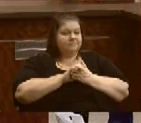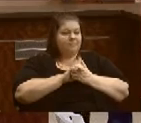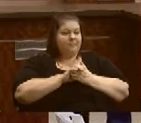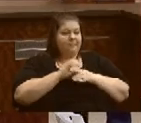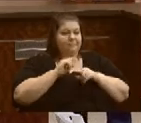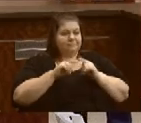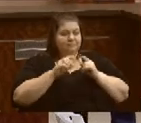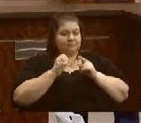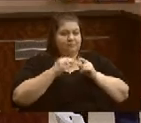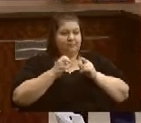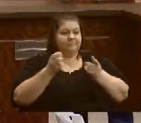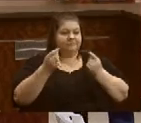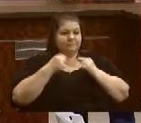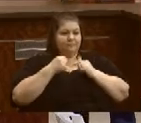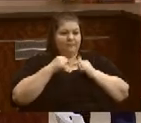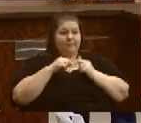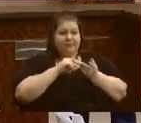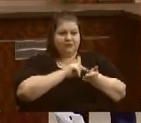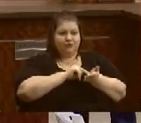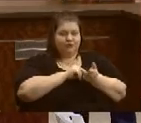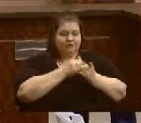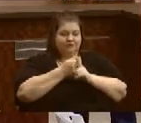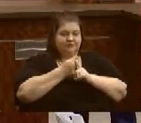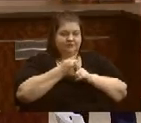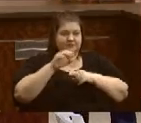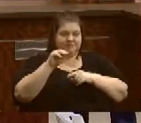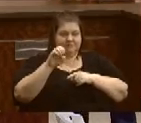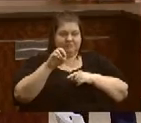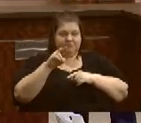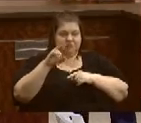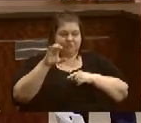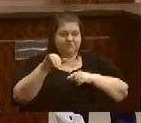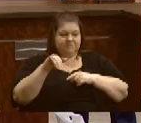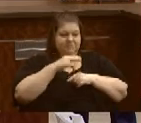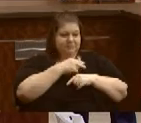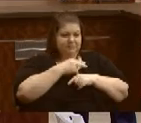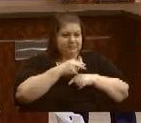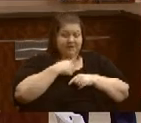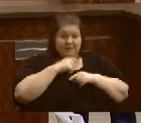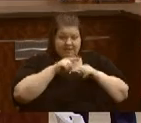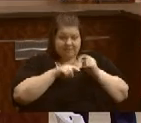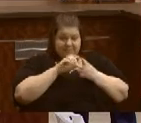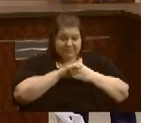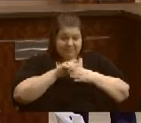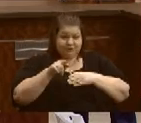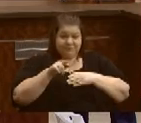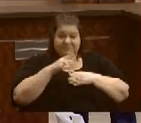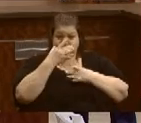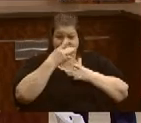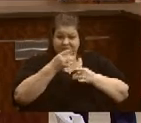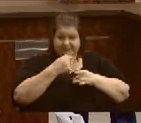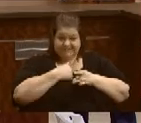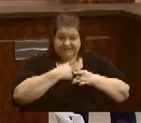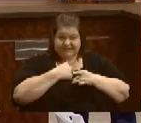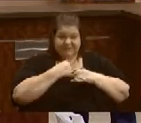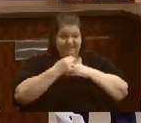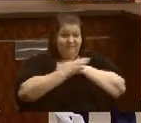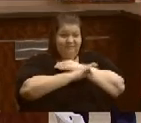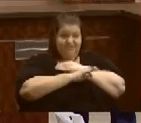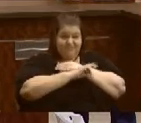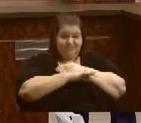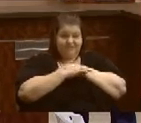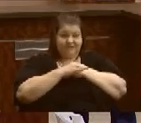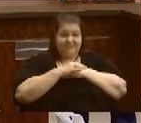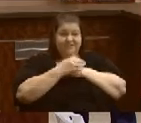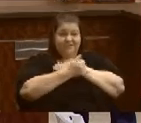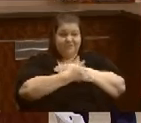from Mercy Hospital as a nurse, and I couldn't believe that she'll be interested in a foreign doctor, you know, but she was so